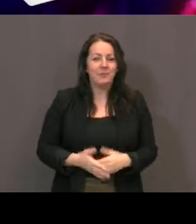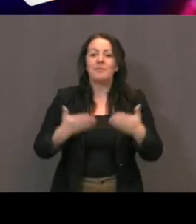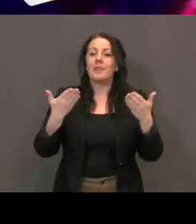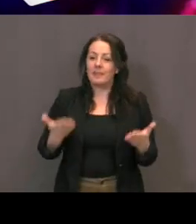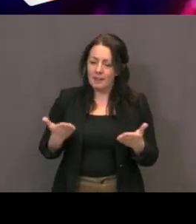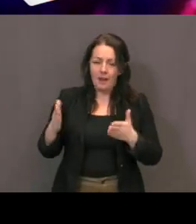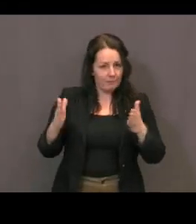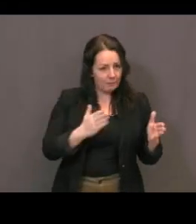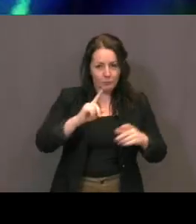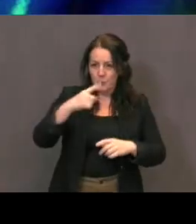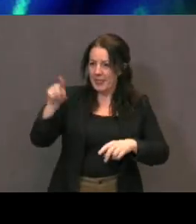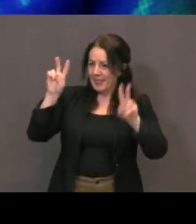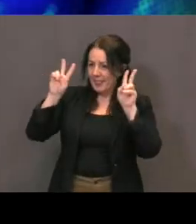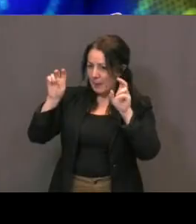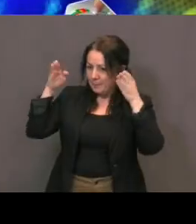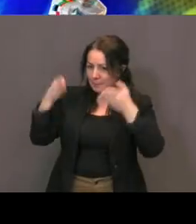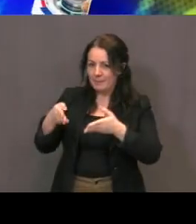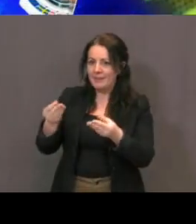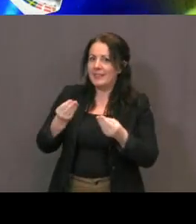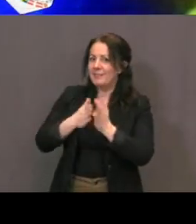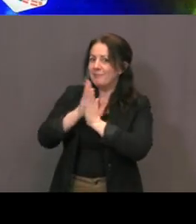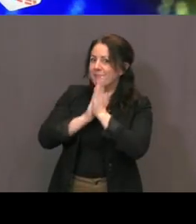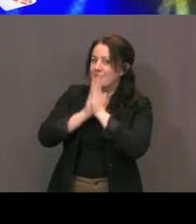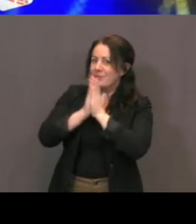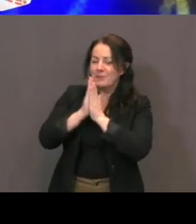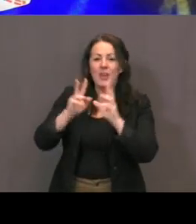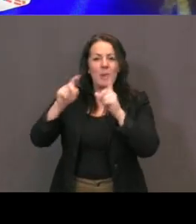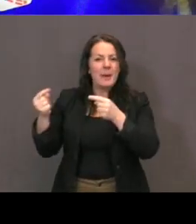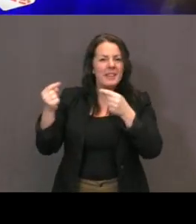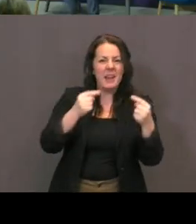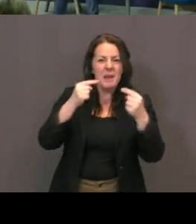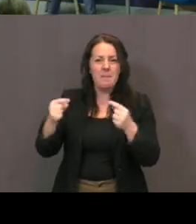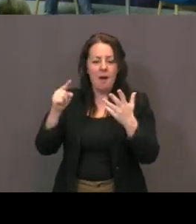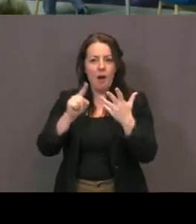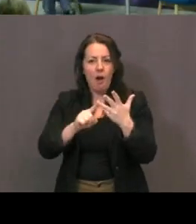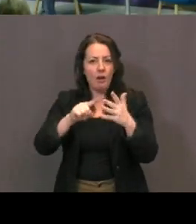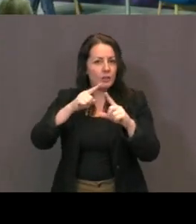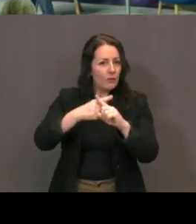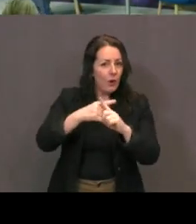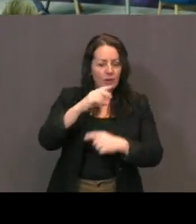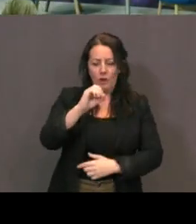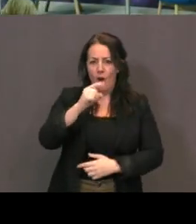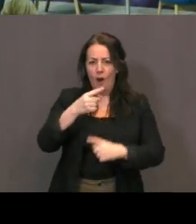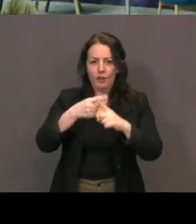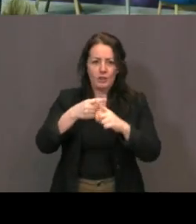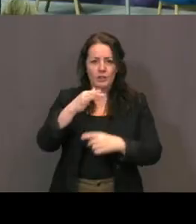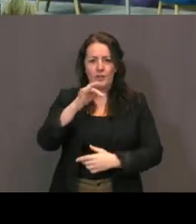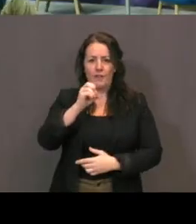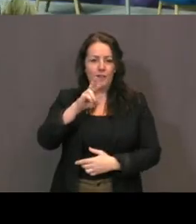debate. There are three things you need if you want to be a simultaneous